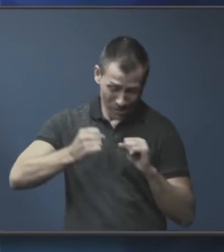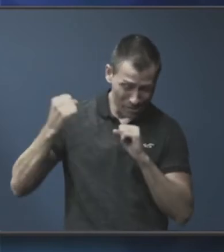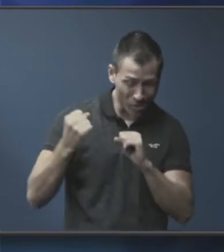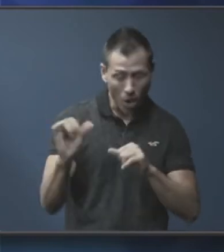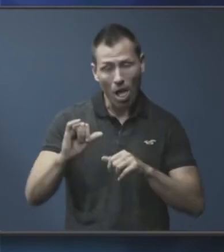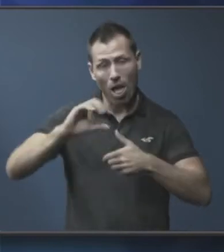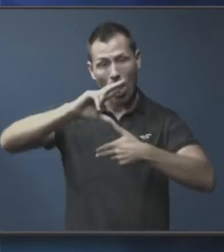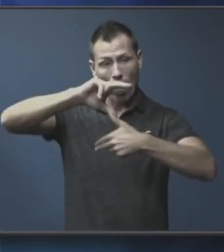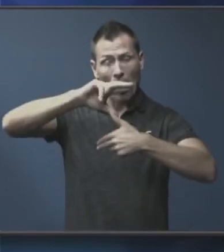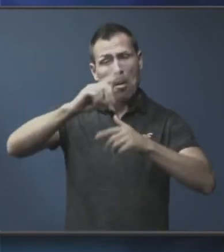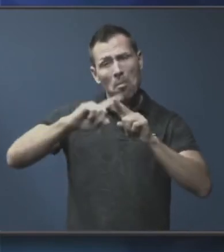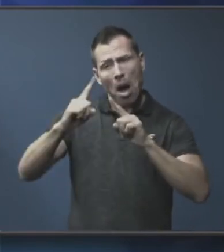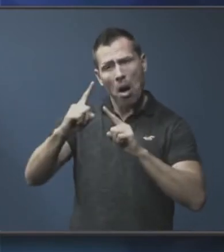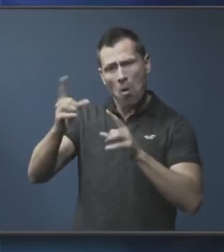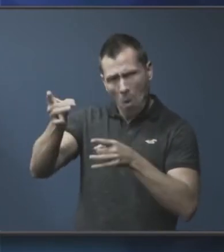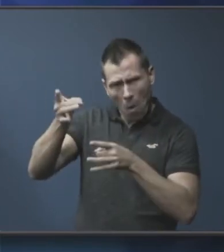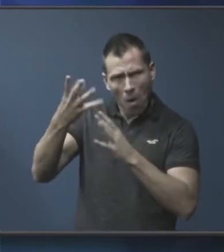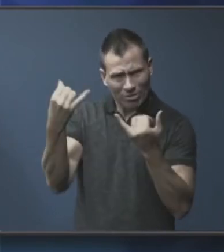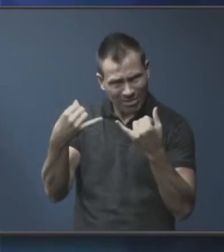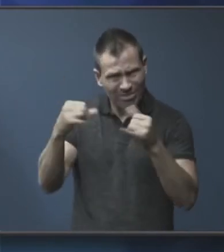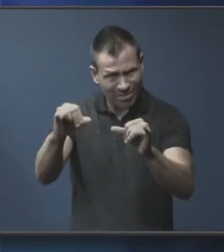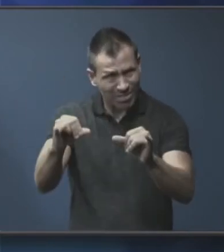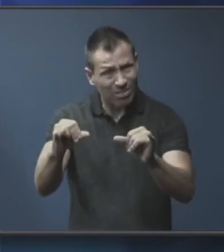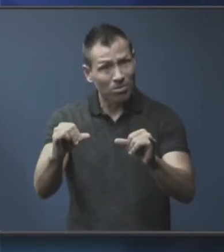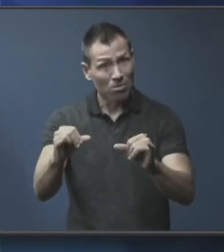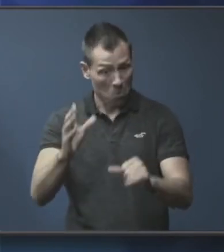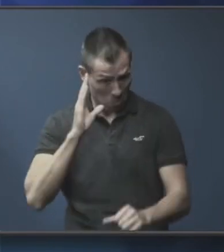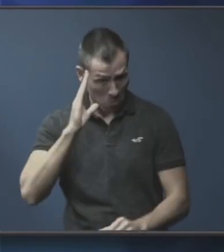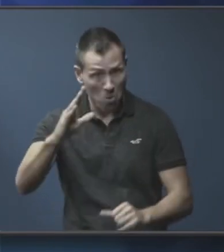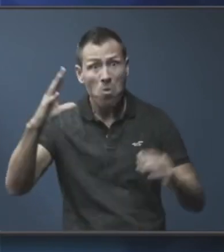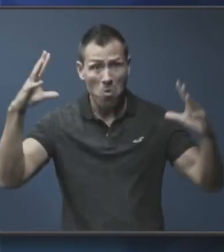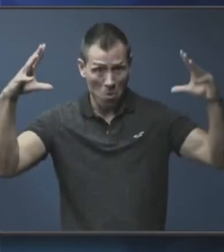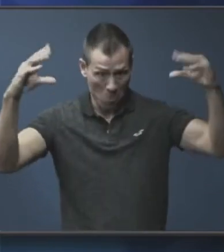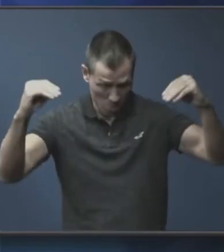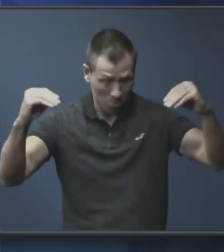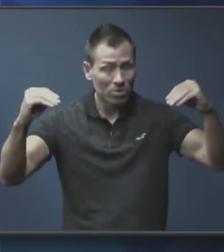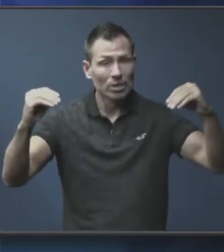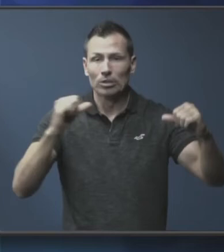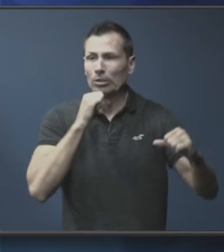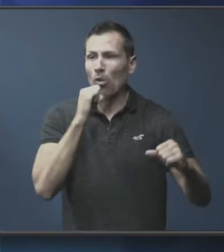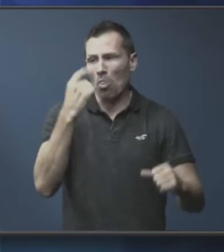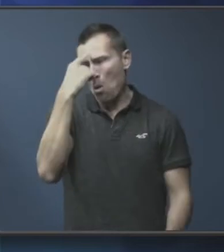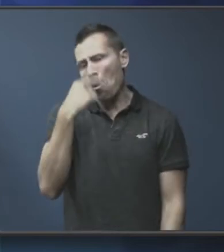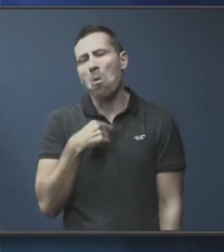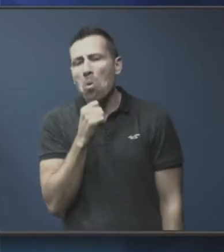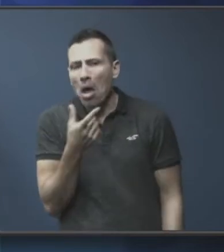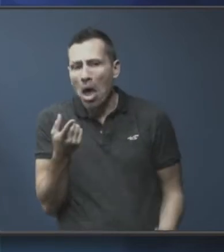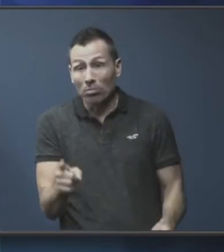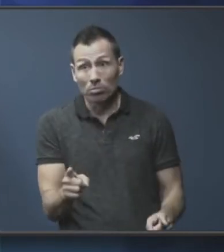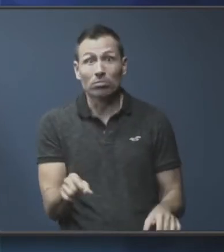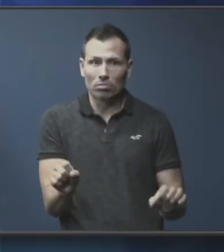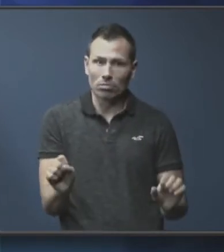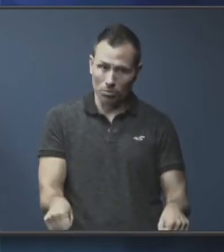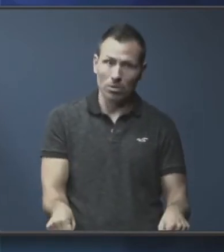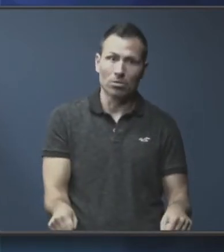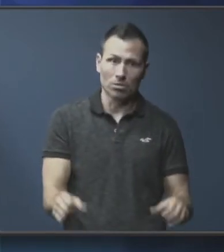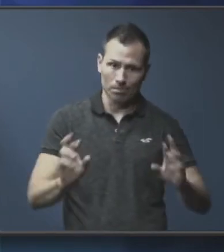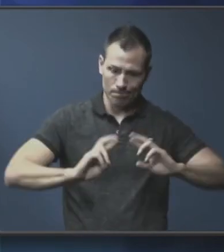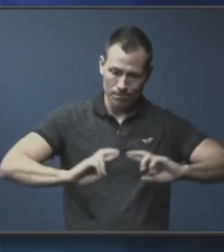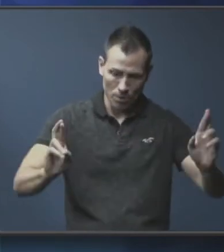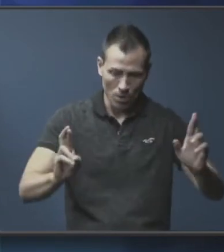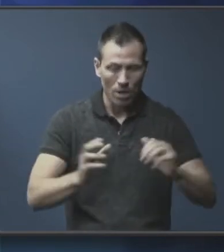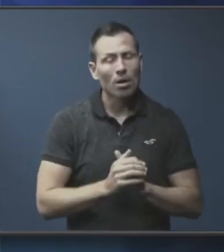cause outages. So let's not relax. Please be prepared for outages. However, we are also prepared for